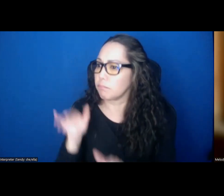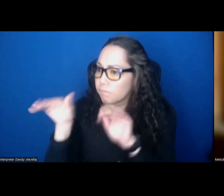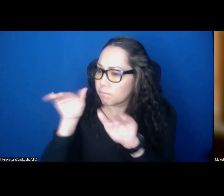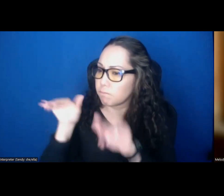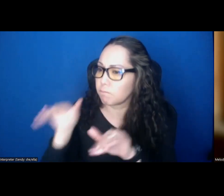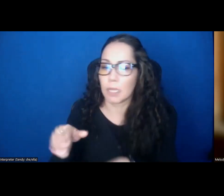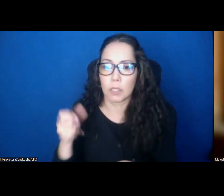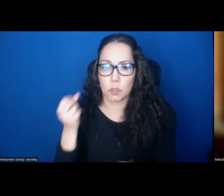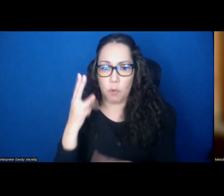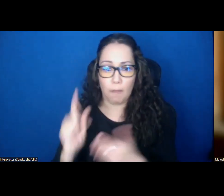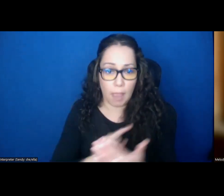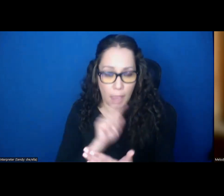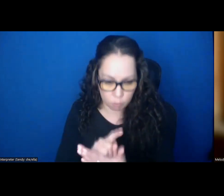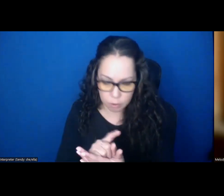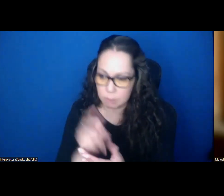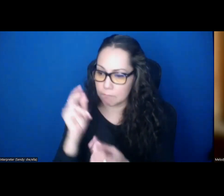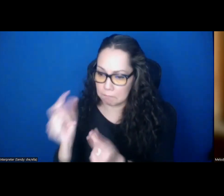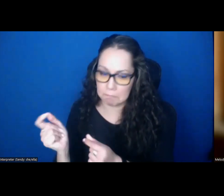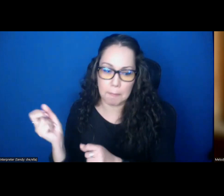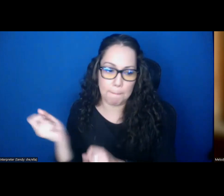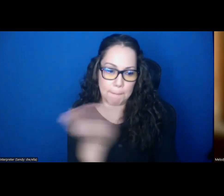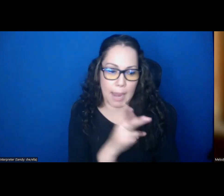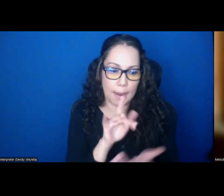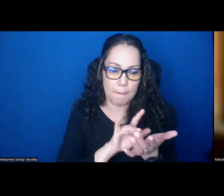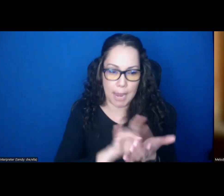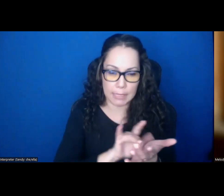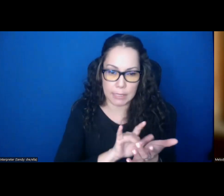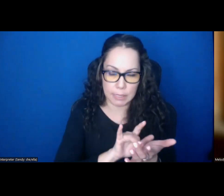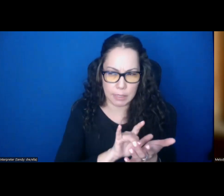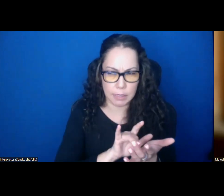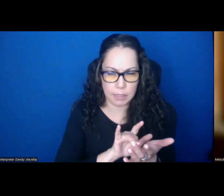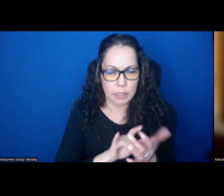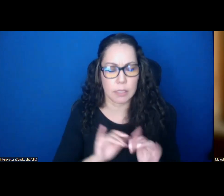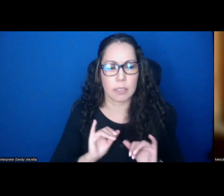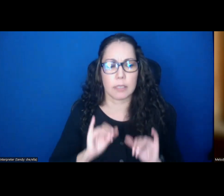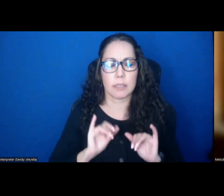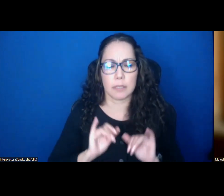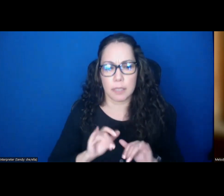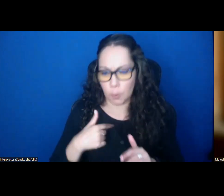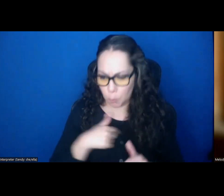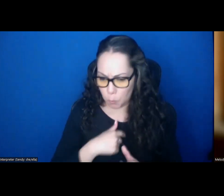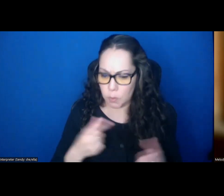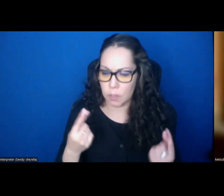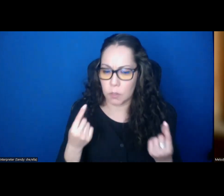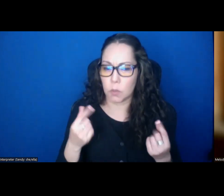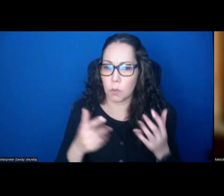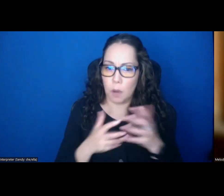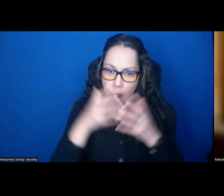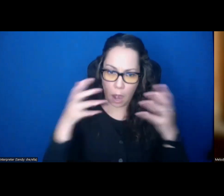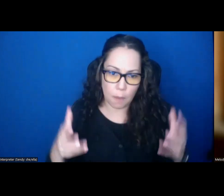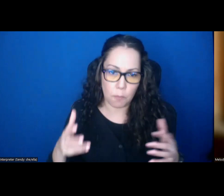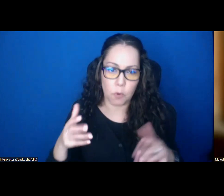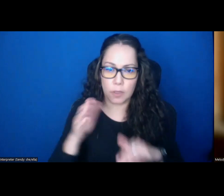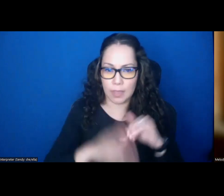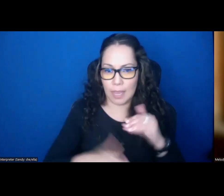hours, she had her meds back. And so, like Madeleine was saying, we do a lot more than just, you know, bringing